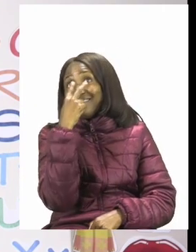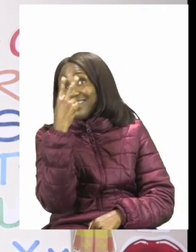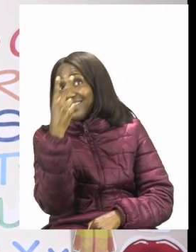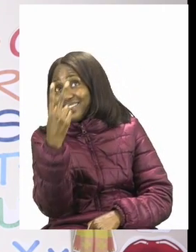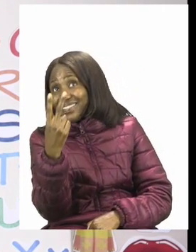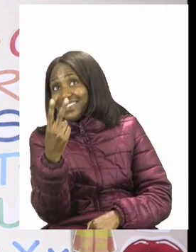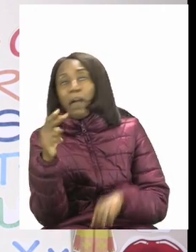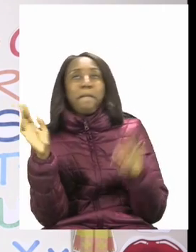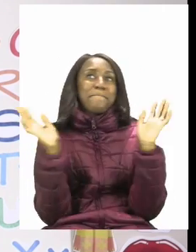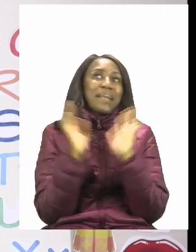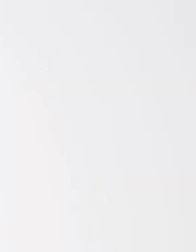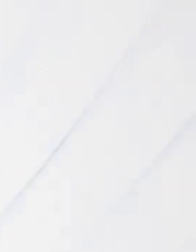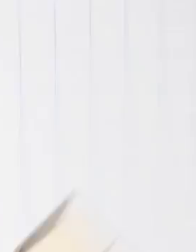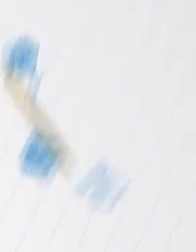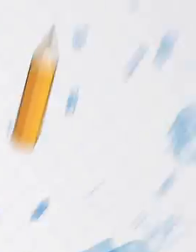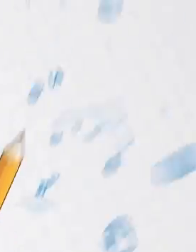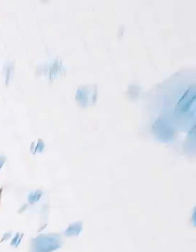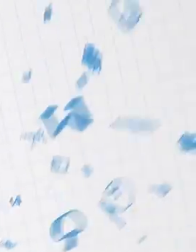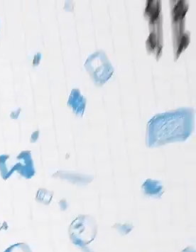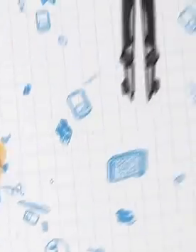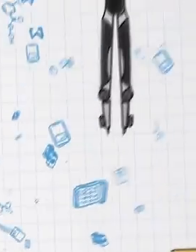time. Goodbye.